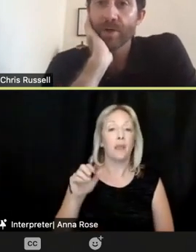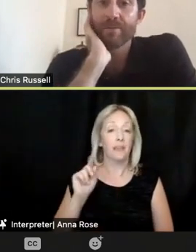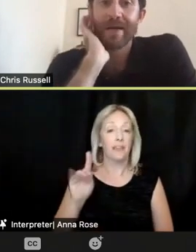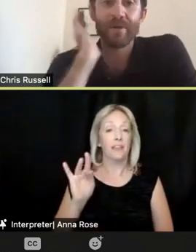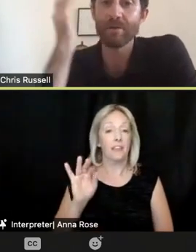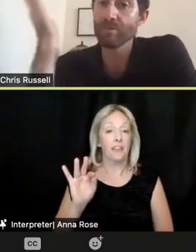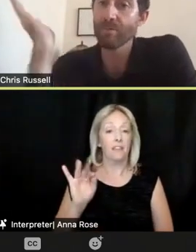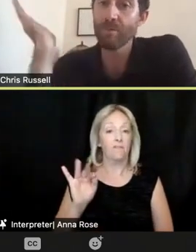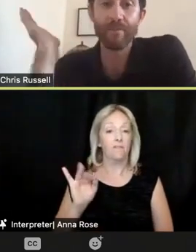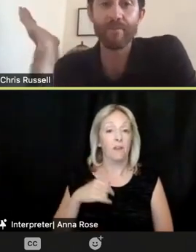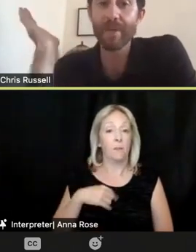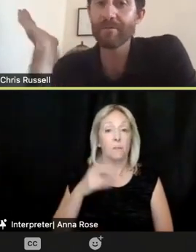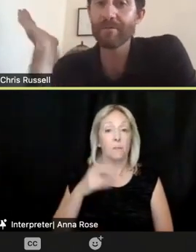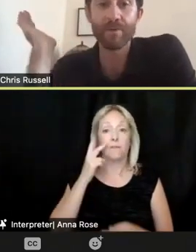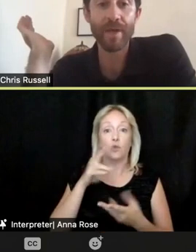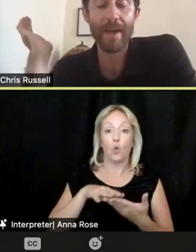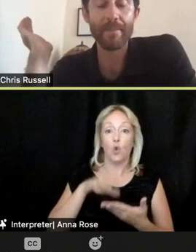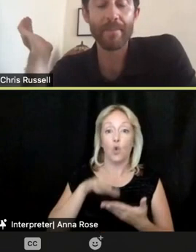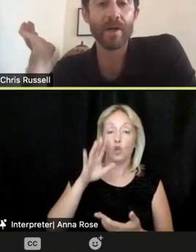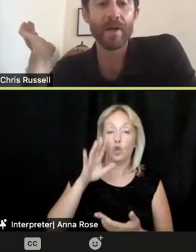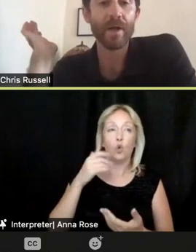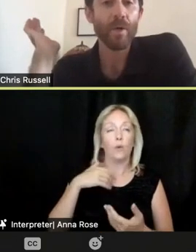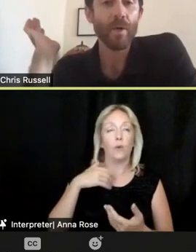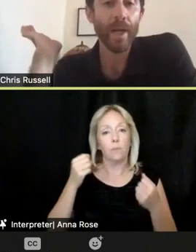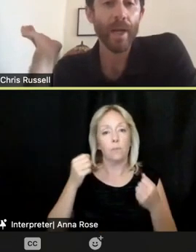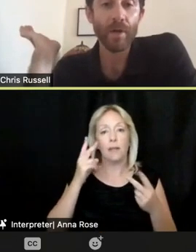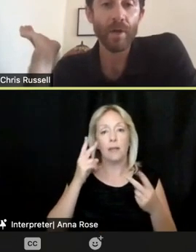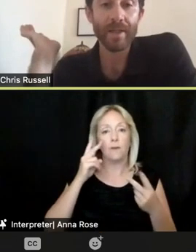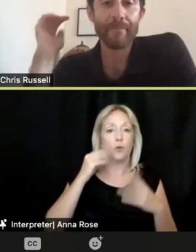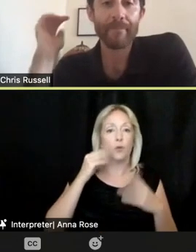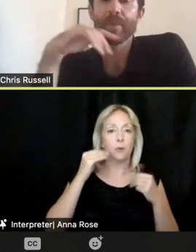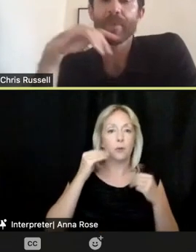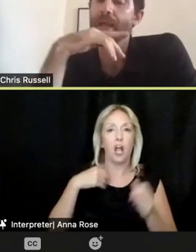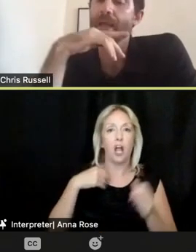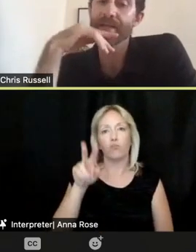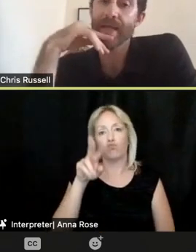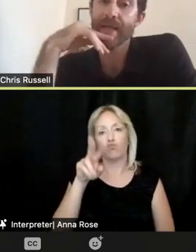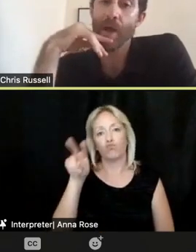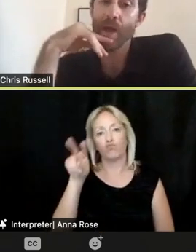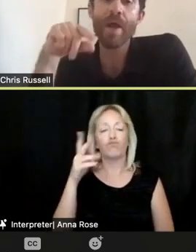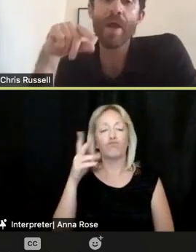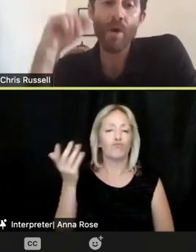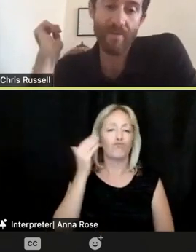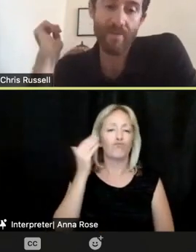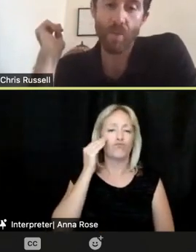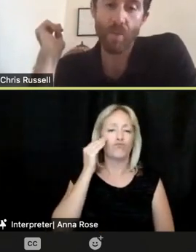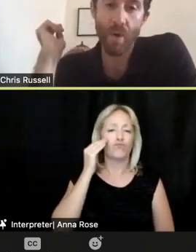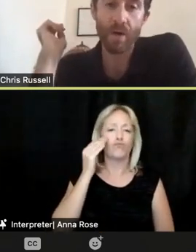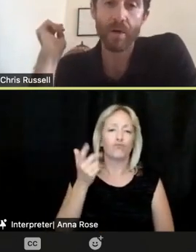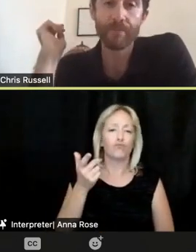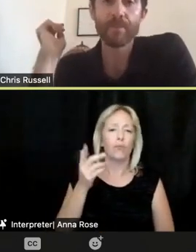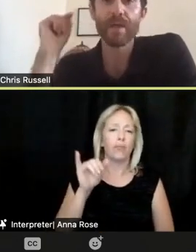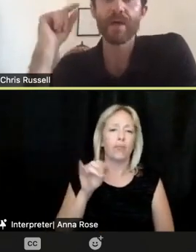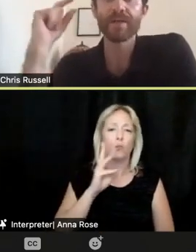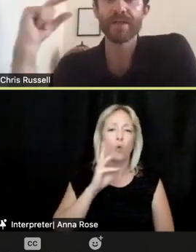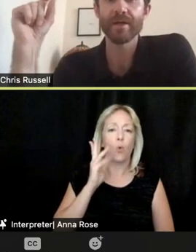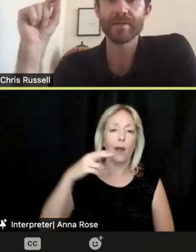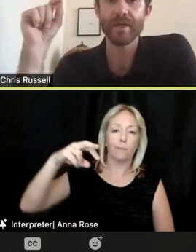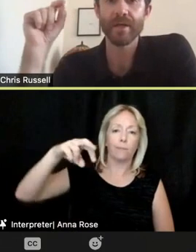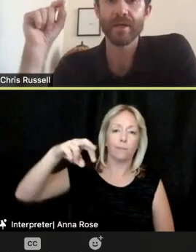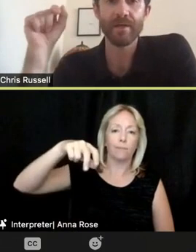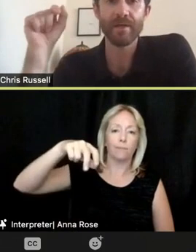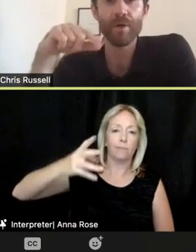visual learners who have a big visual vocabulary. We can look at that and say, oh, I know why that's water,